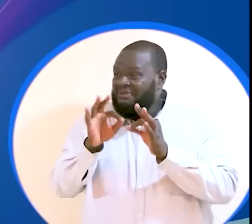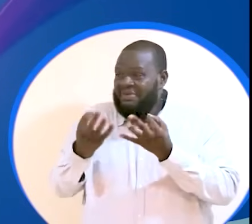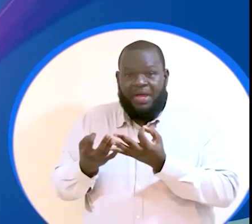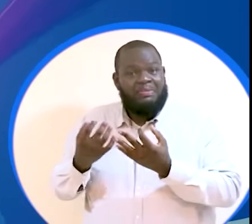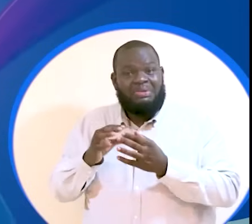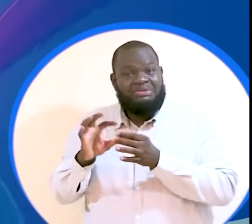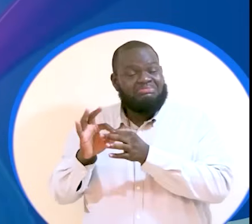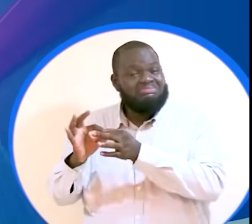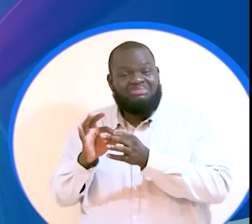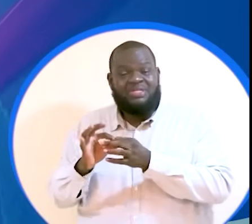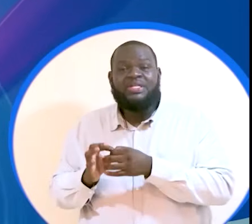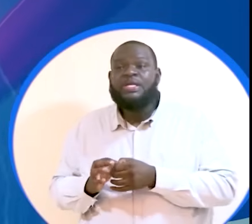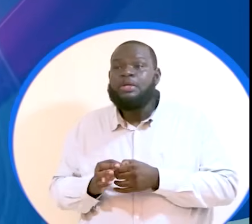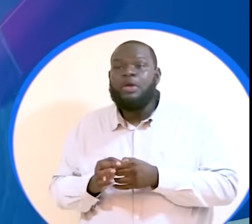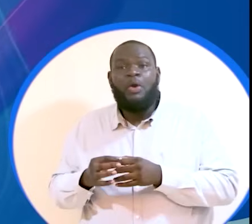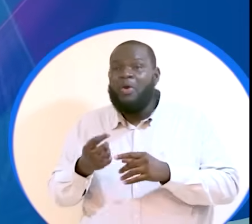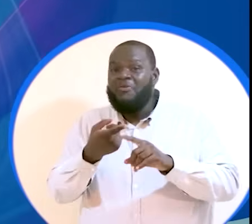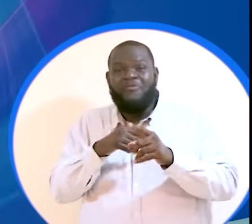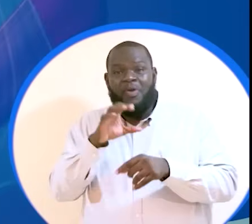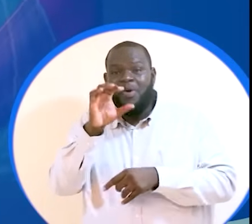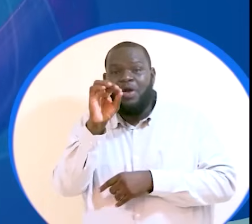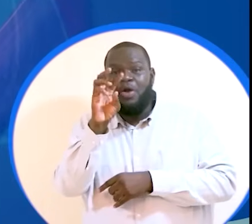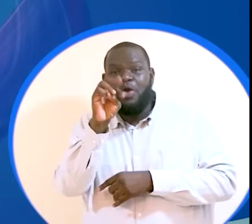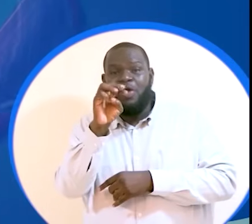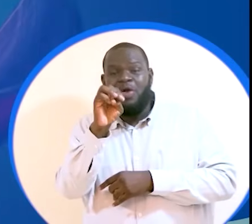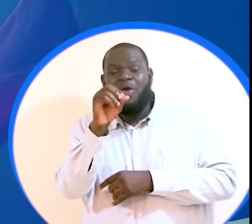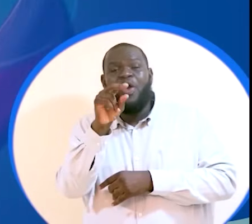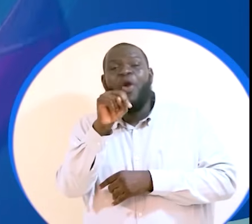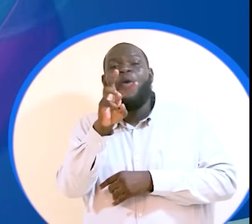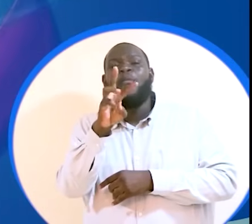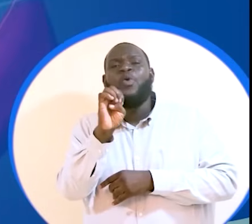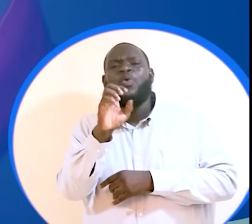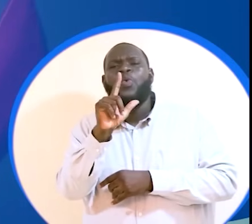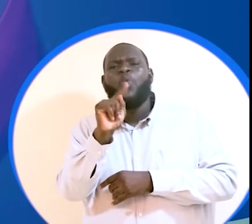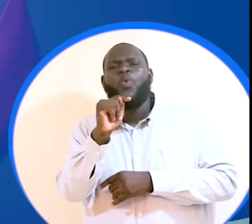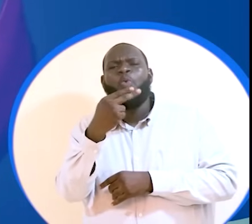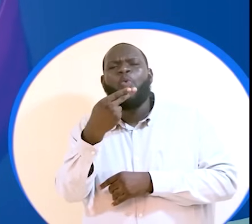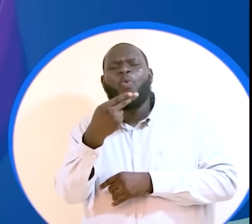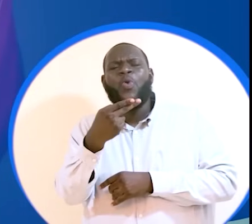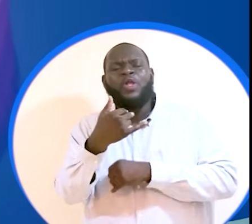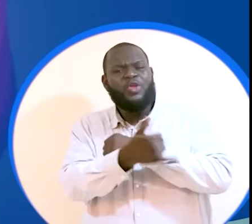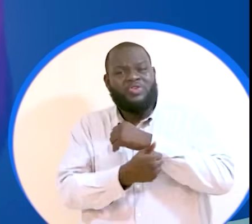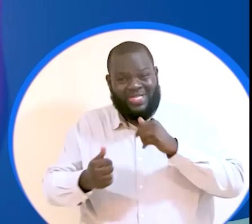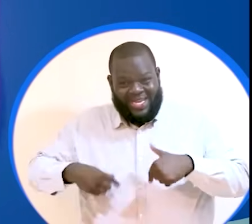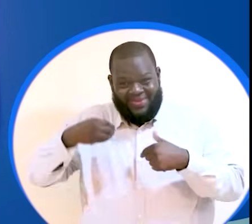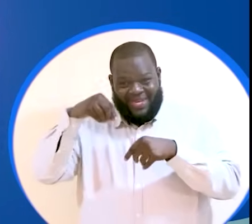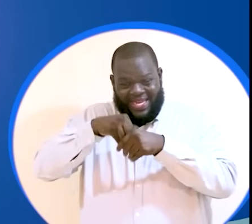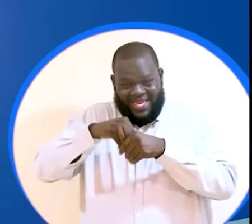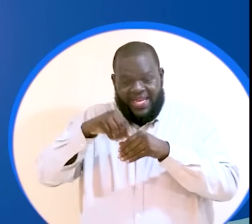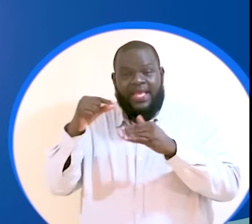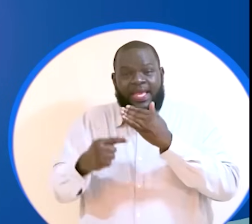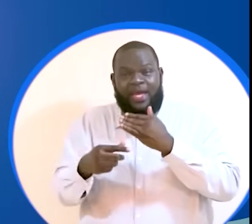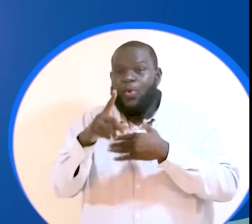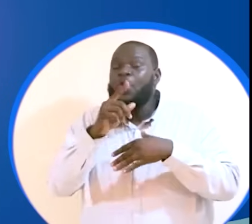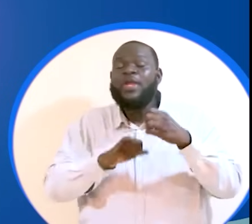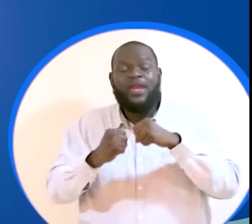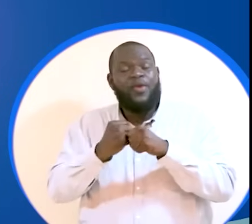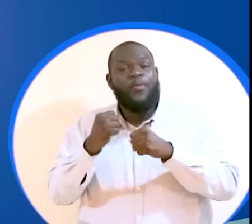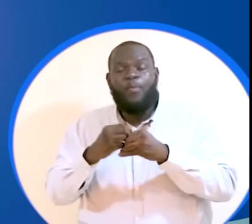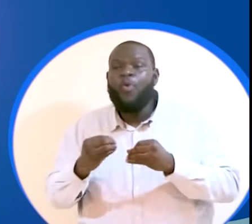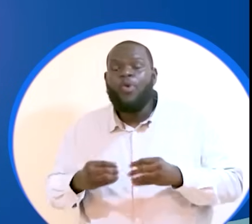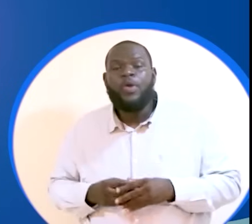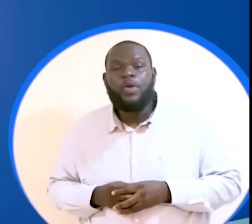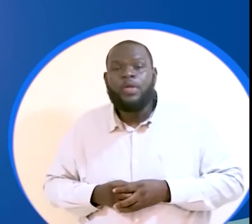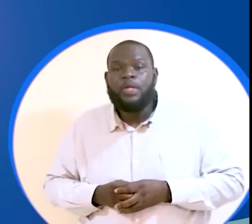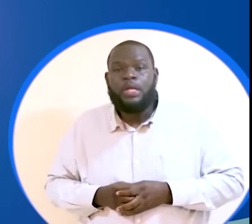citizen from a Commonwealth country living in Guyana for 1 year or more. Types of transactions. Anyone eligible